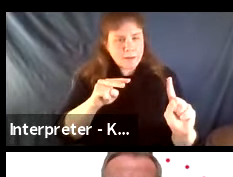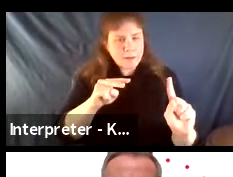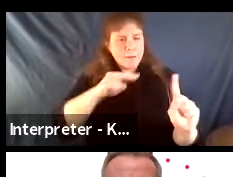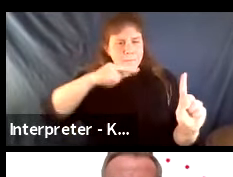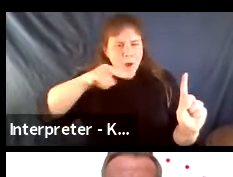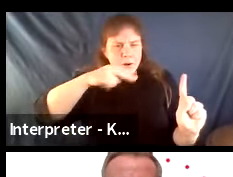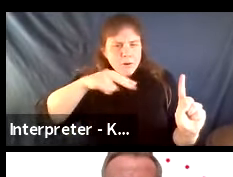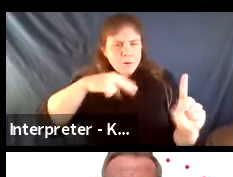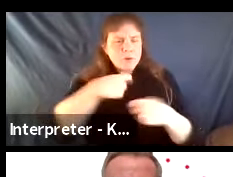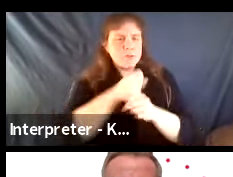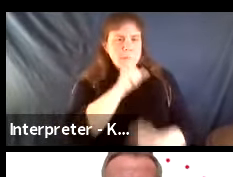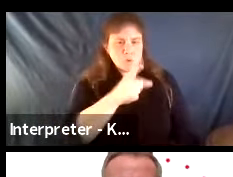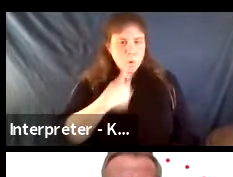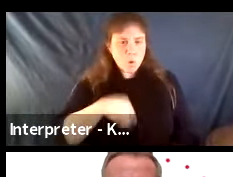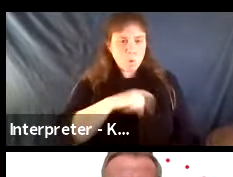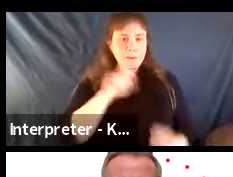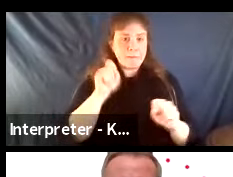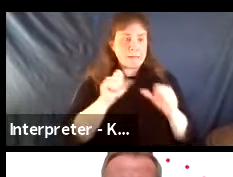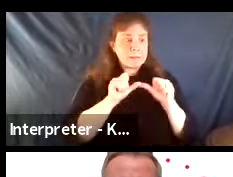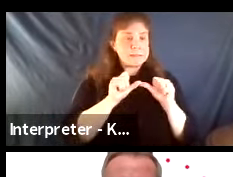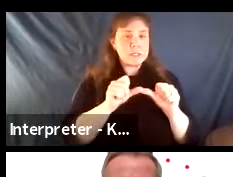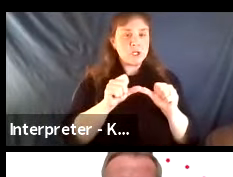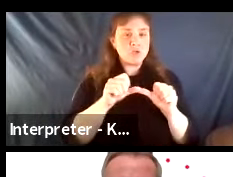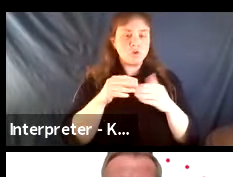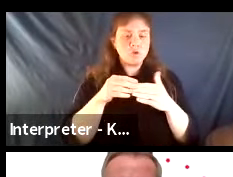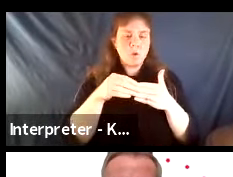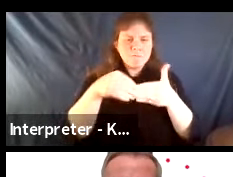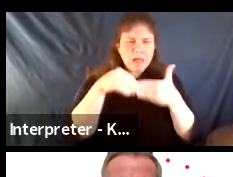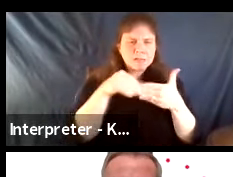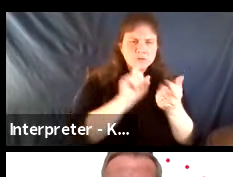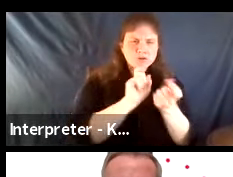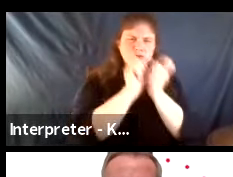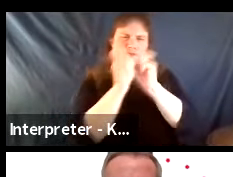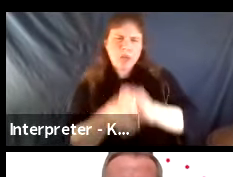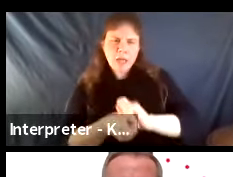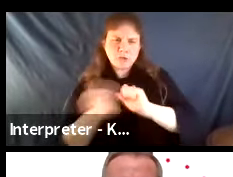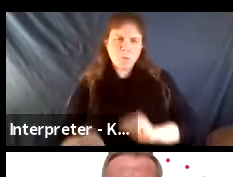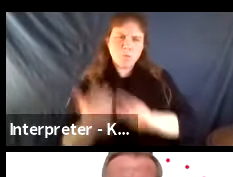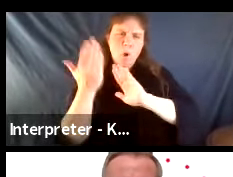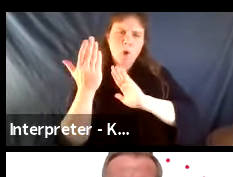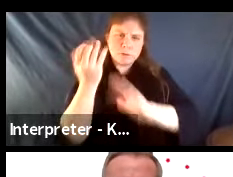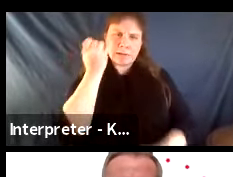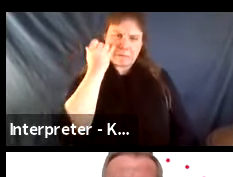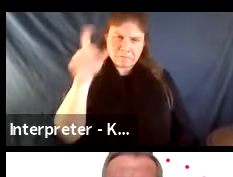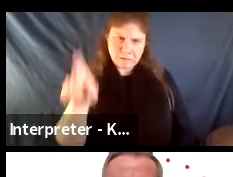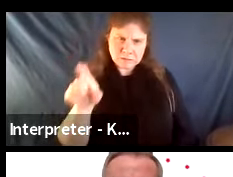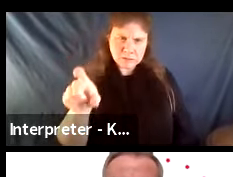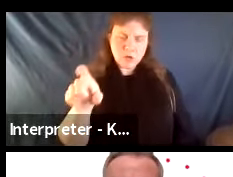to continue to adjust and continue to prioritize